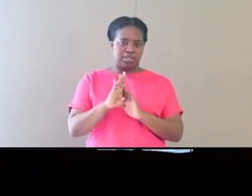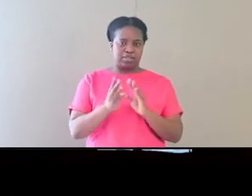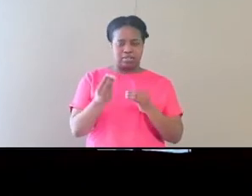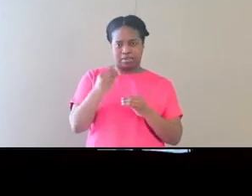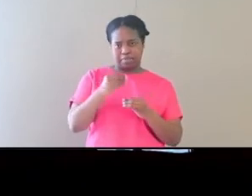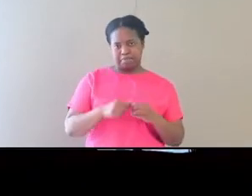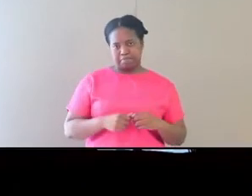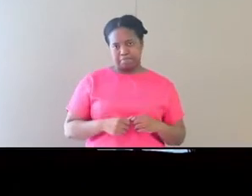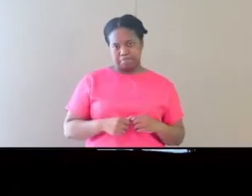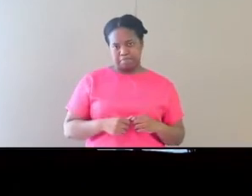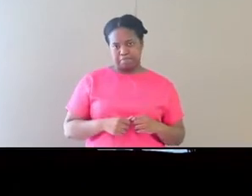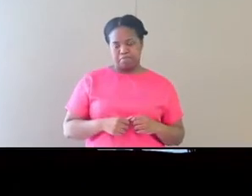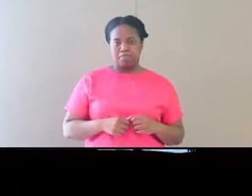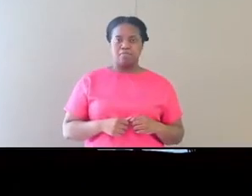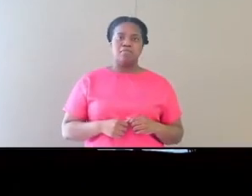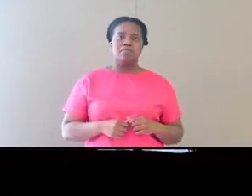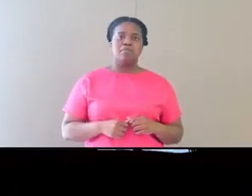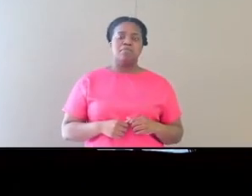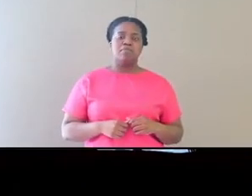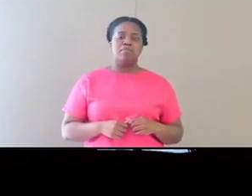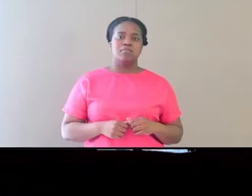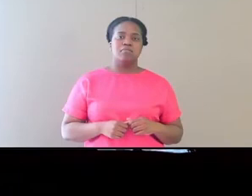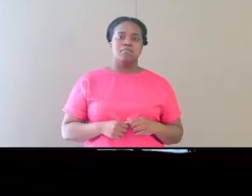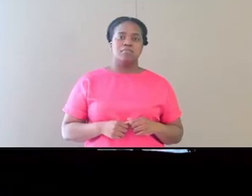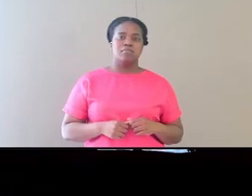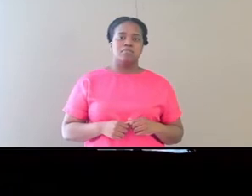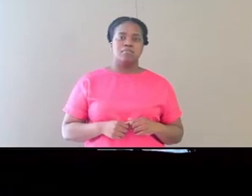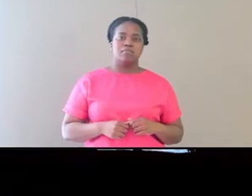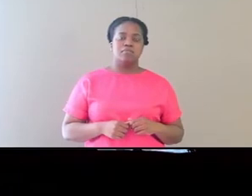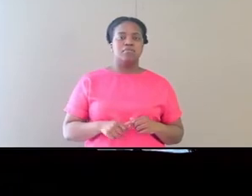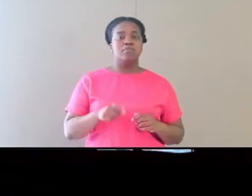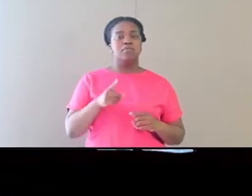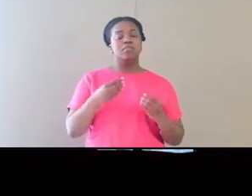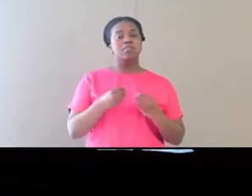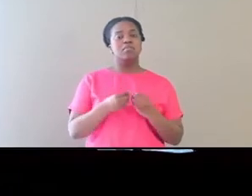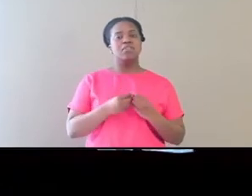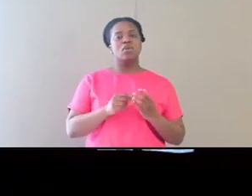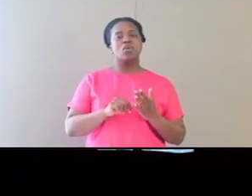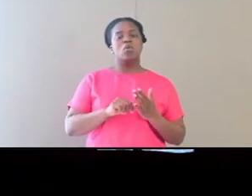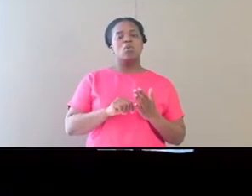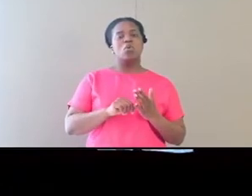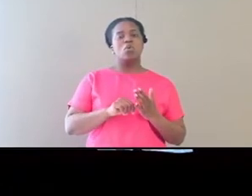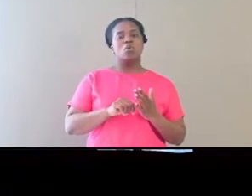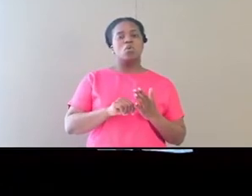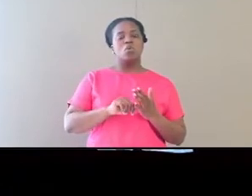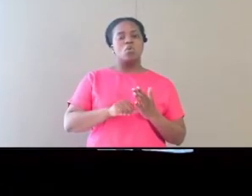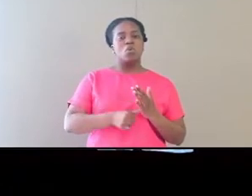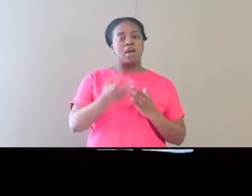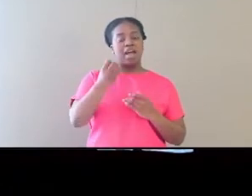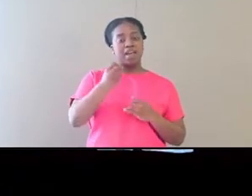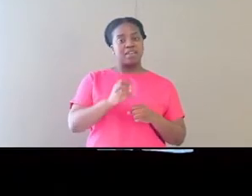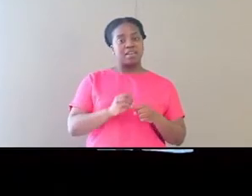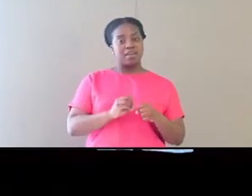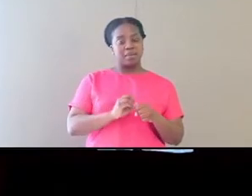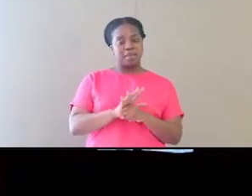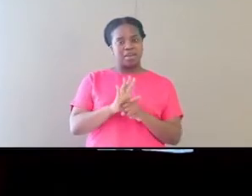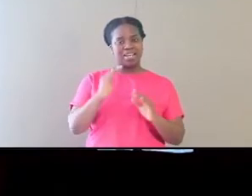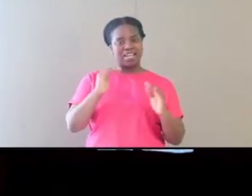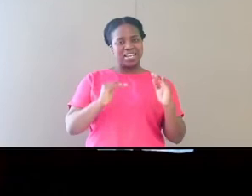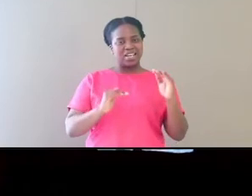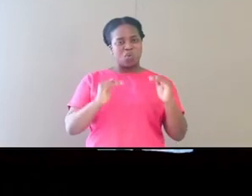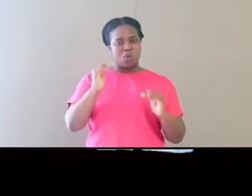end. These are the results of social grants. They've also had impacts on inequality.